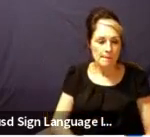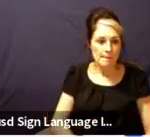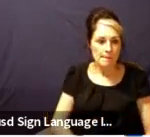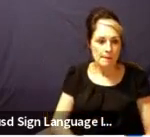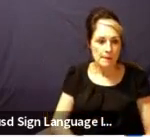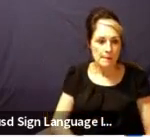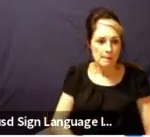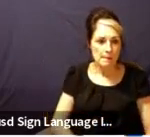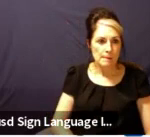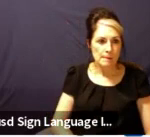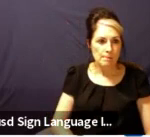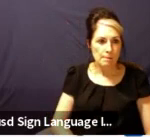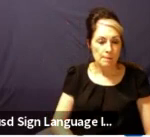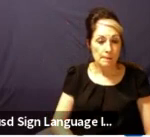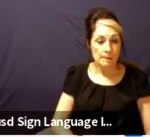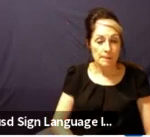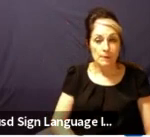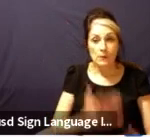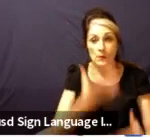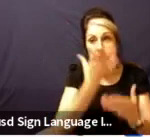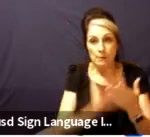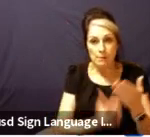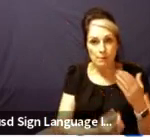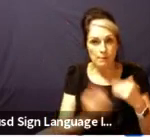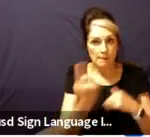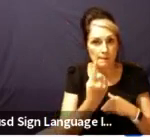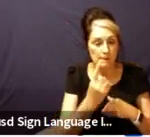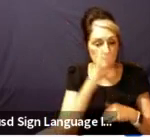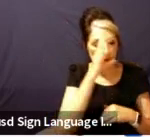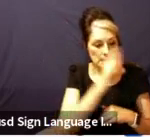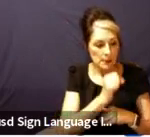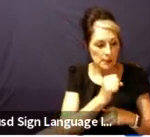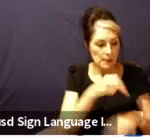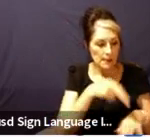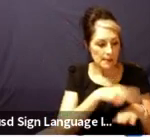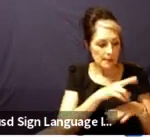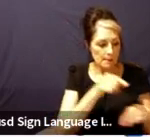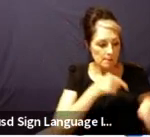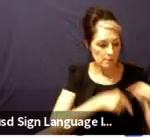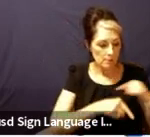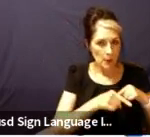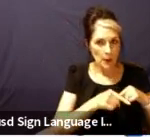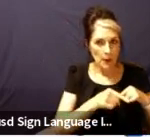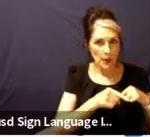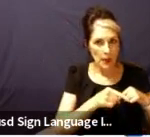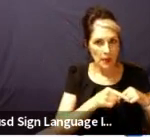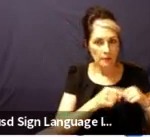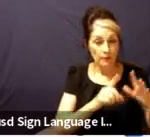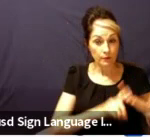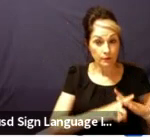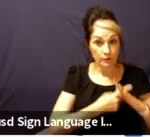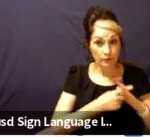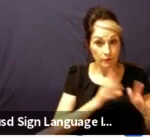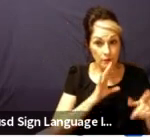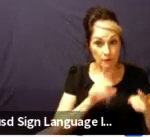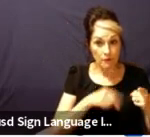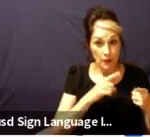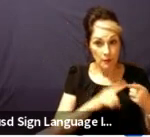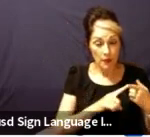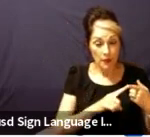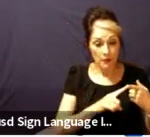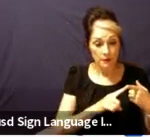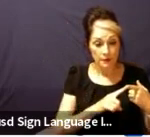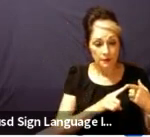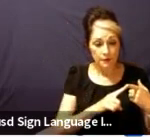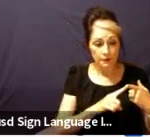Um, as far as missing something, I'm assuming we're referring back to in the beginning when I talked about